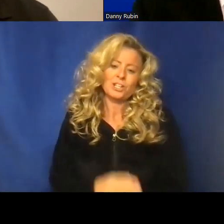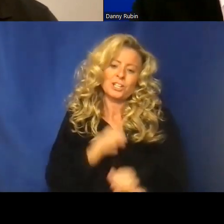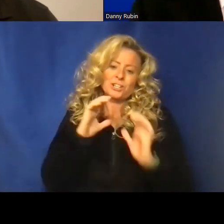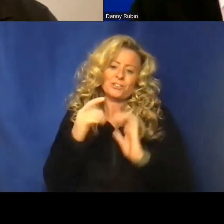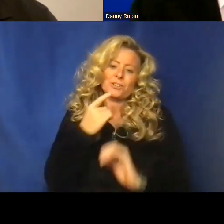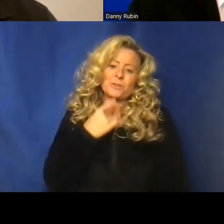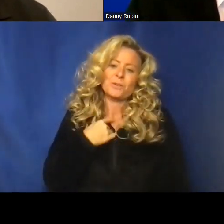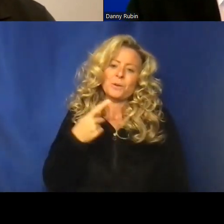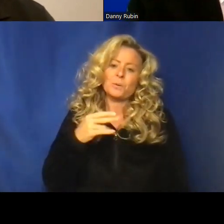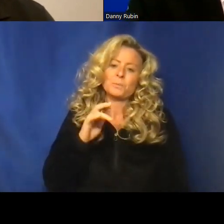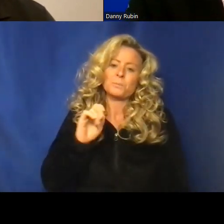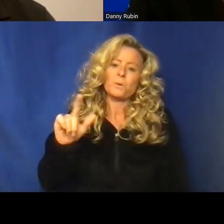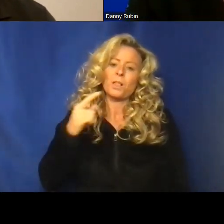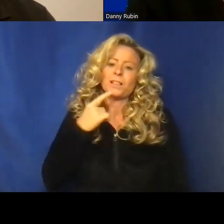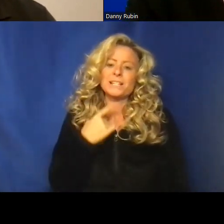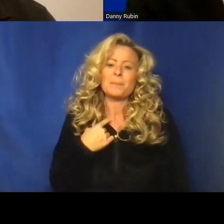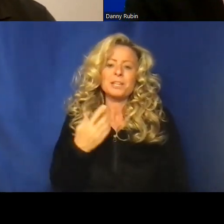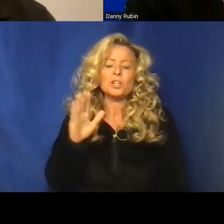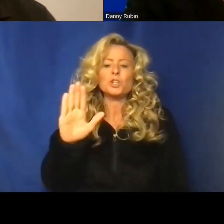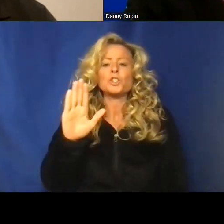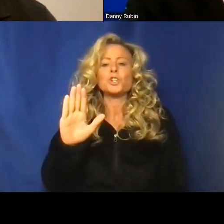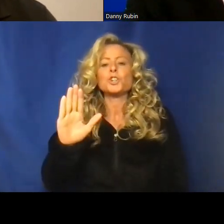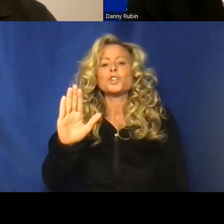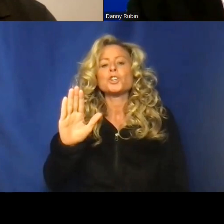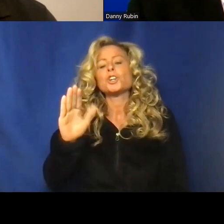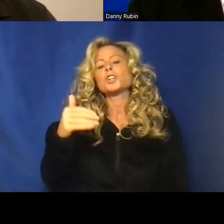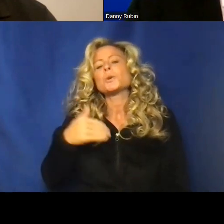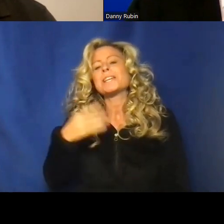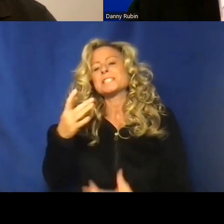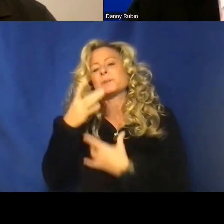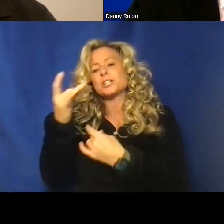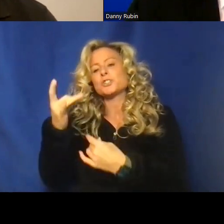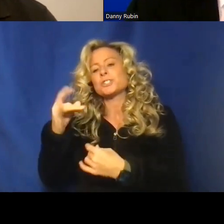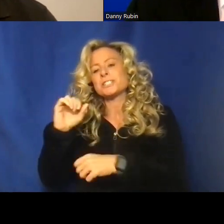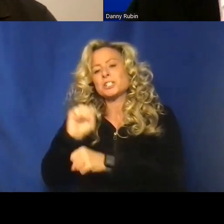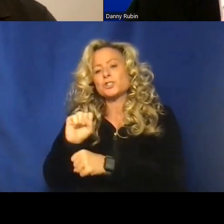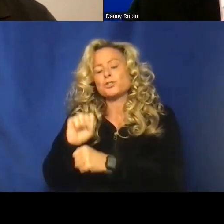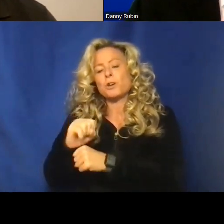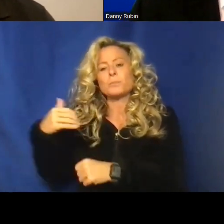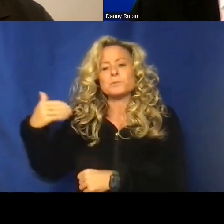tell us you've had